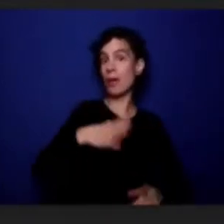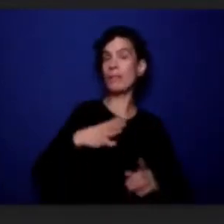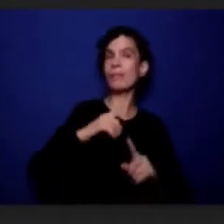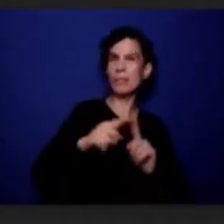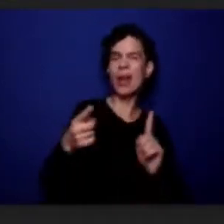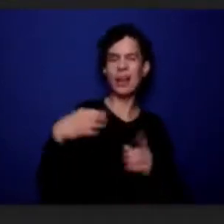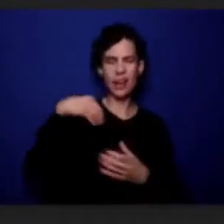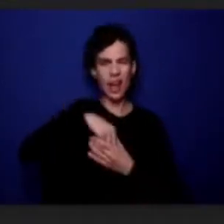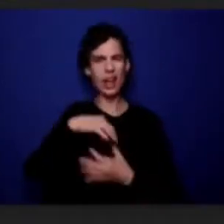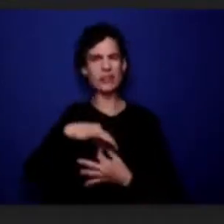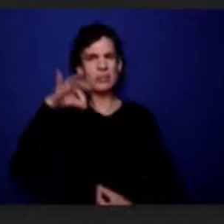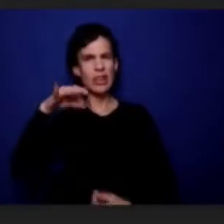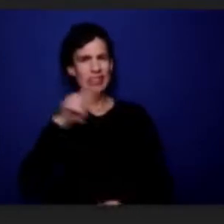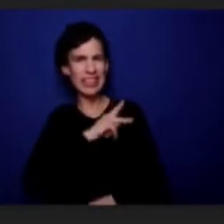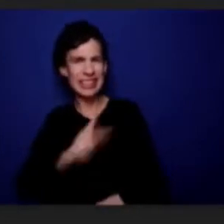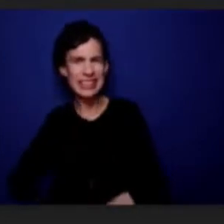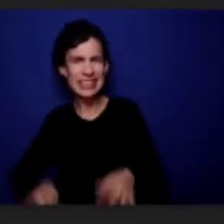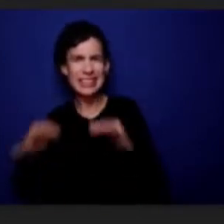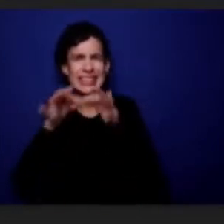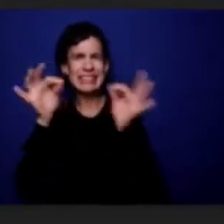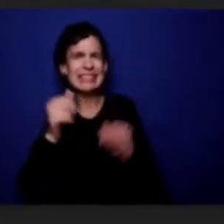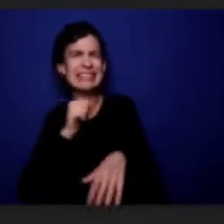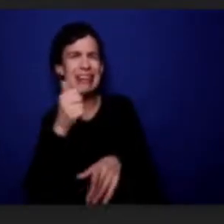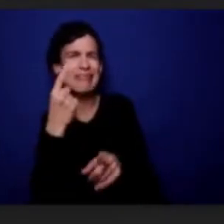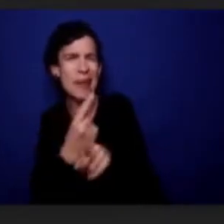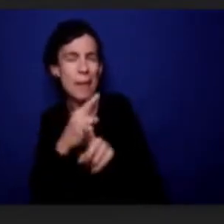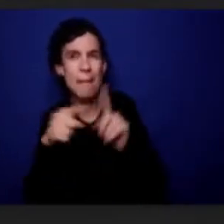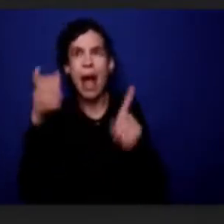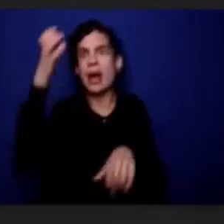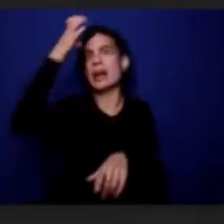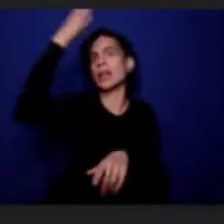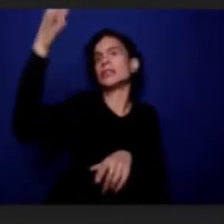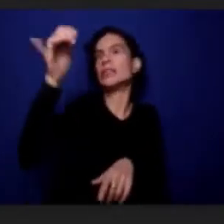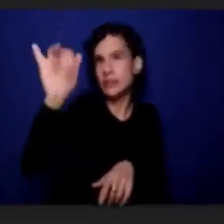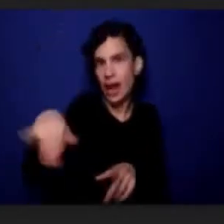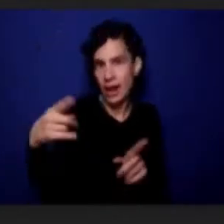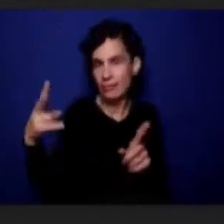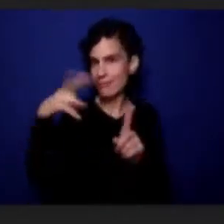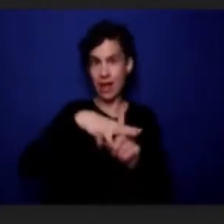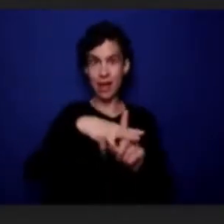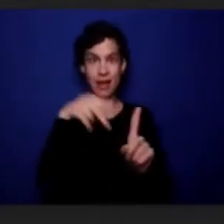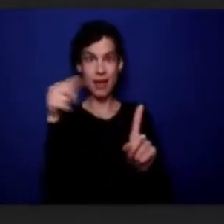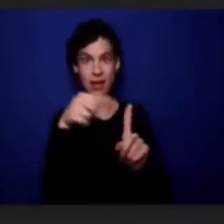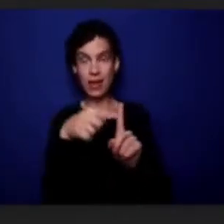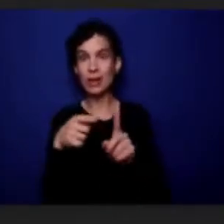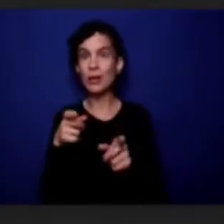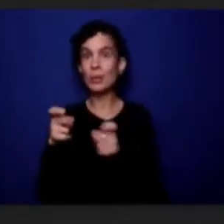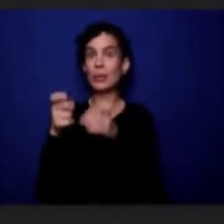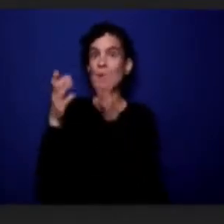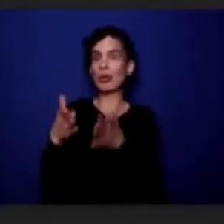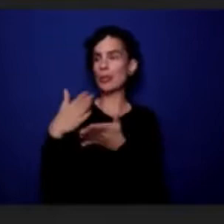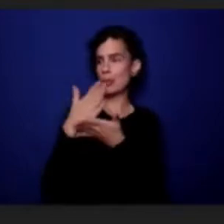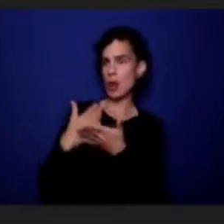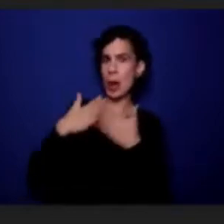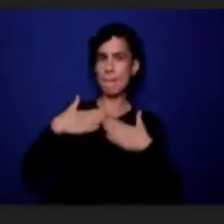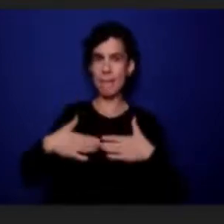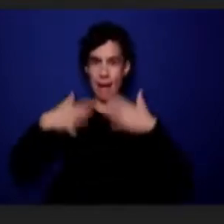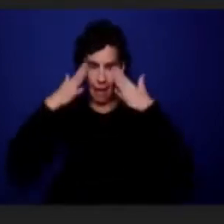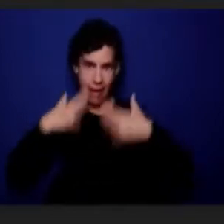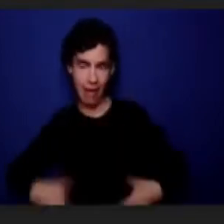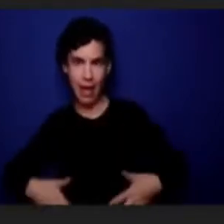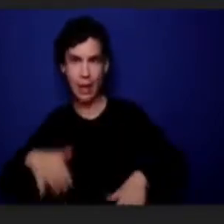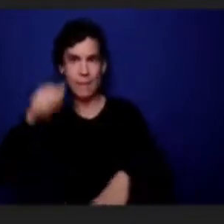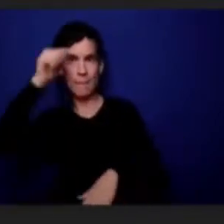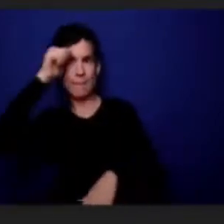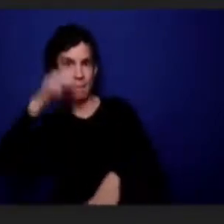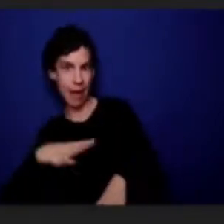was that famous quote, like, I don't even know if it's a real quote, but like, I might have the body of a woman, but I have the spirit of a king. I've completely